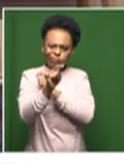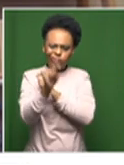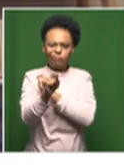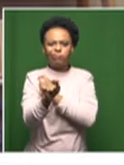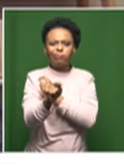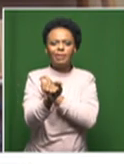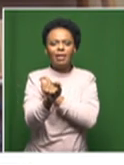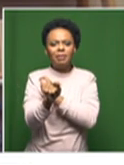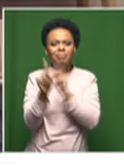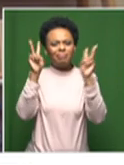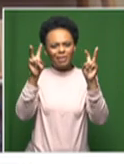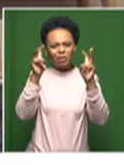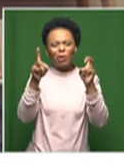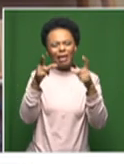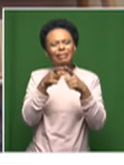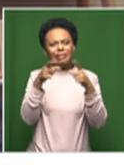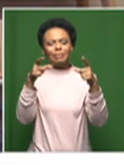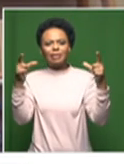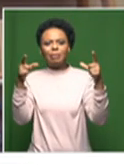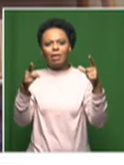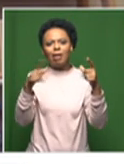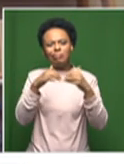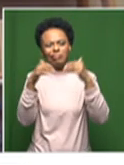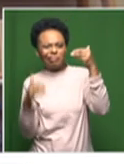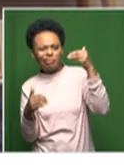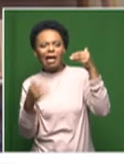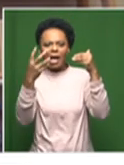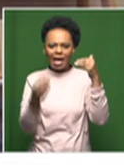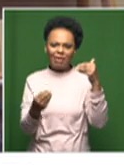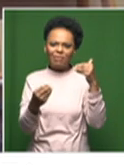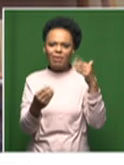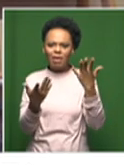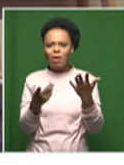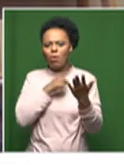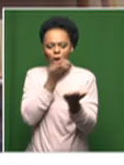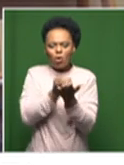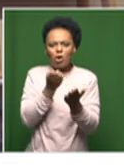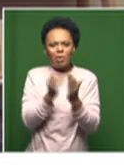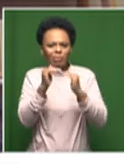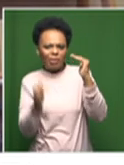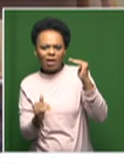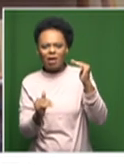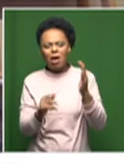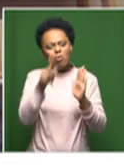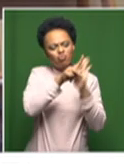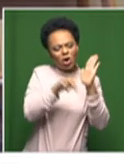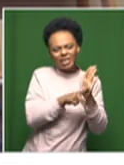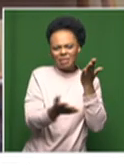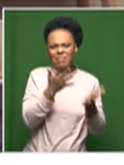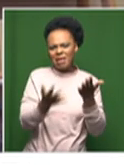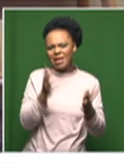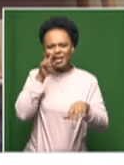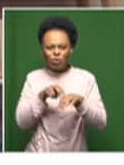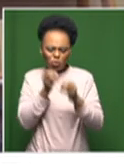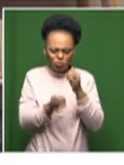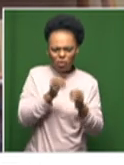absolutely extreme inequality and poverty that we have in our country? What are the kinds of economic policies that we need to put in place? Some of